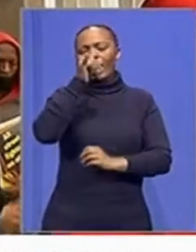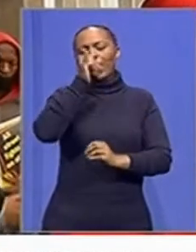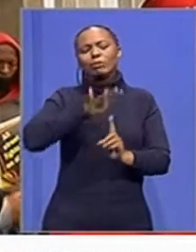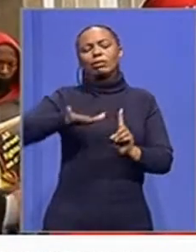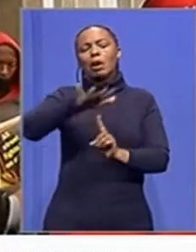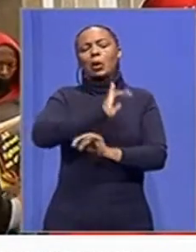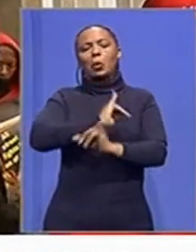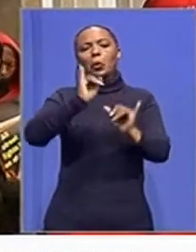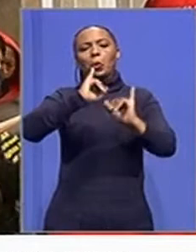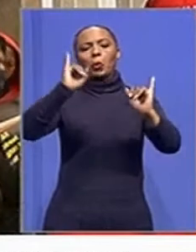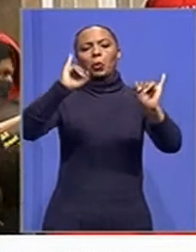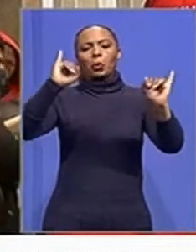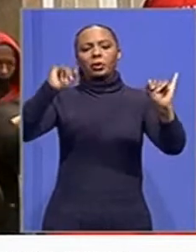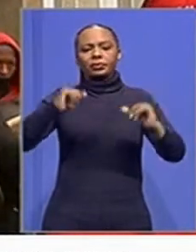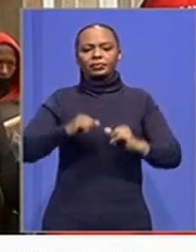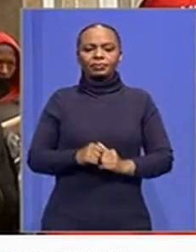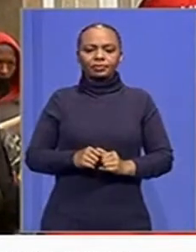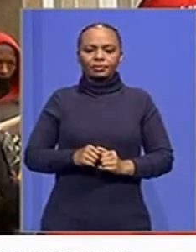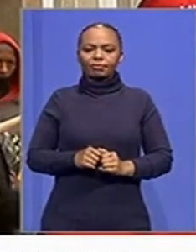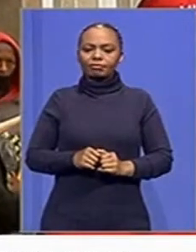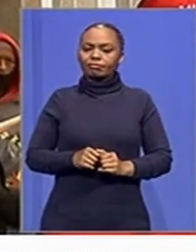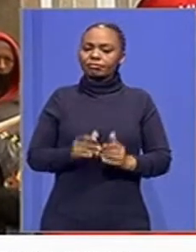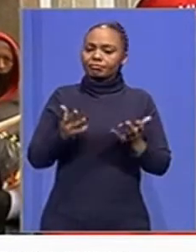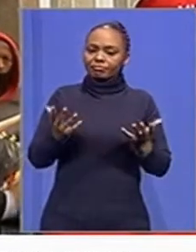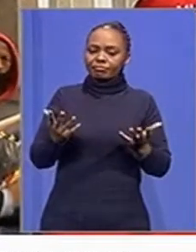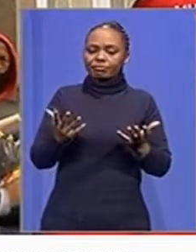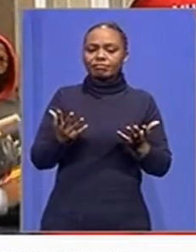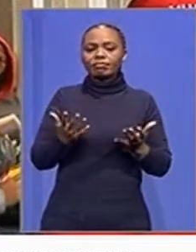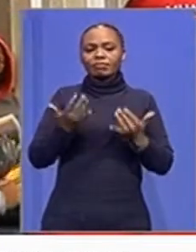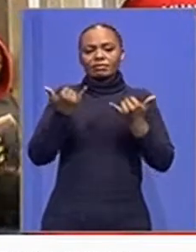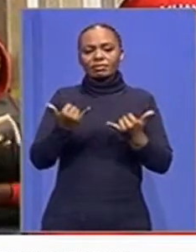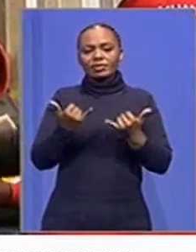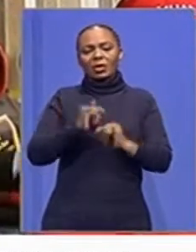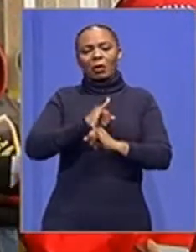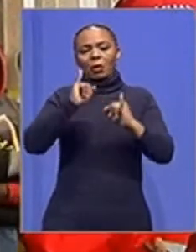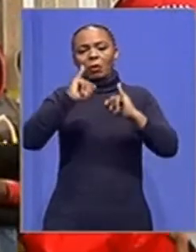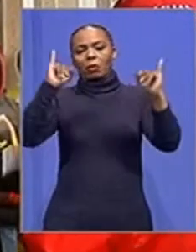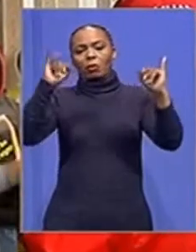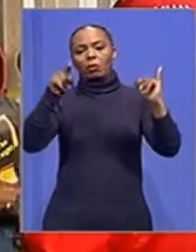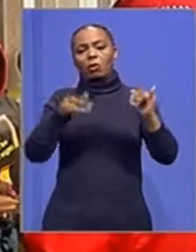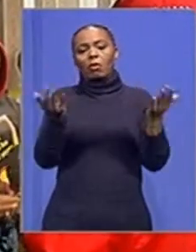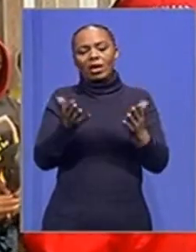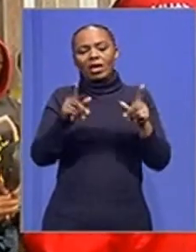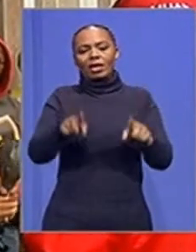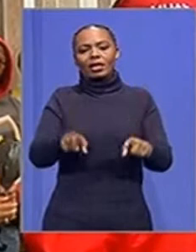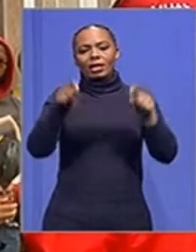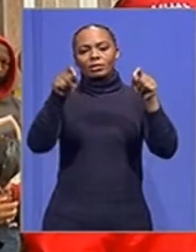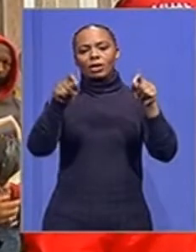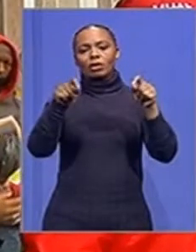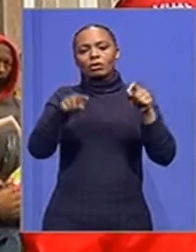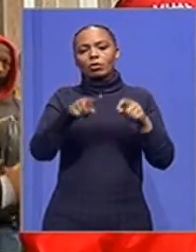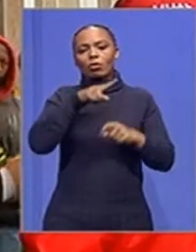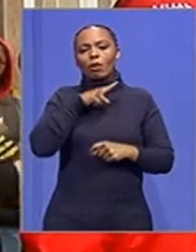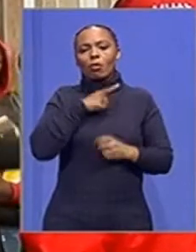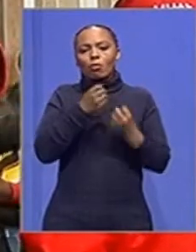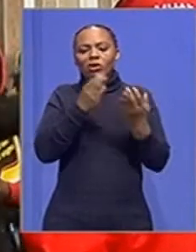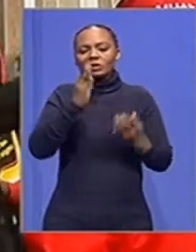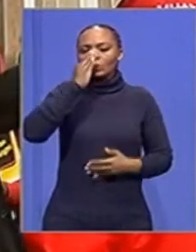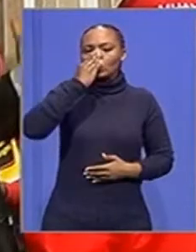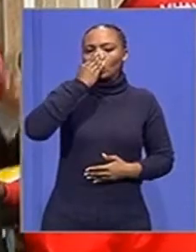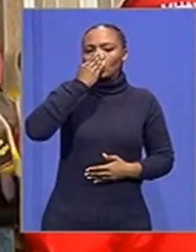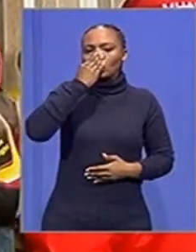new enterprise of extortion that has arisen in the Western Cape, particularly in Cape Town, led by criminal gangs who are controlling